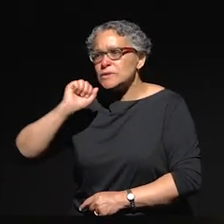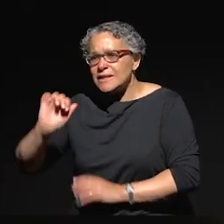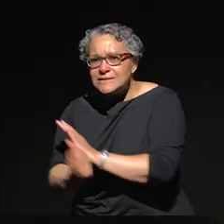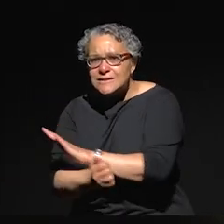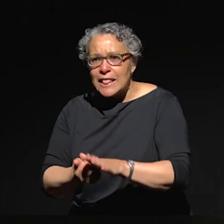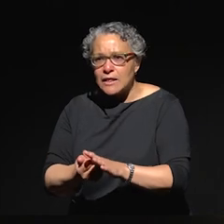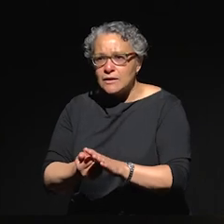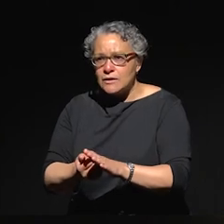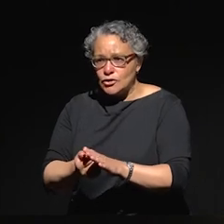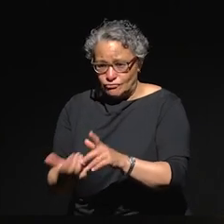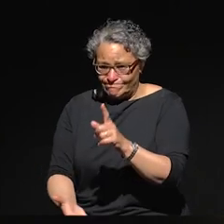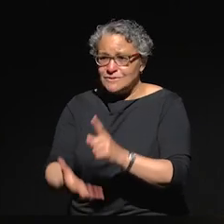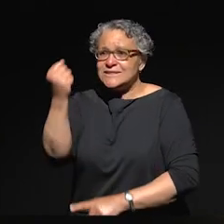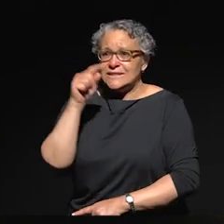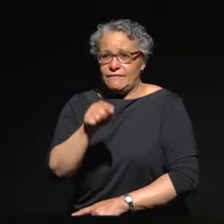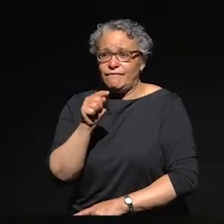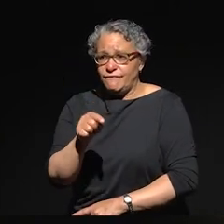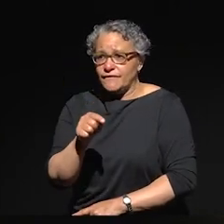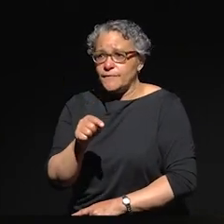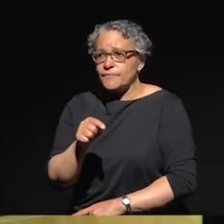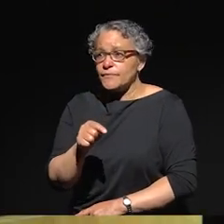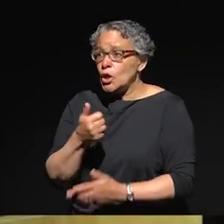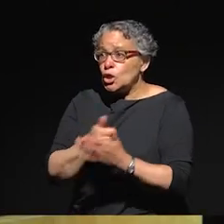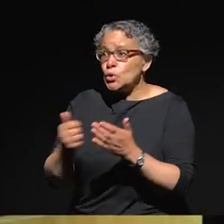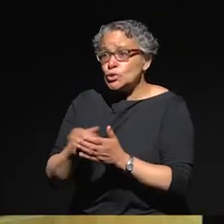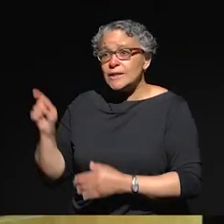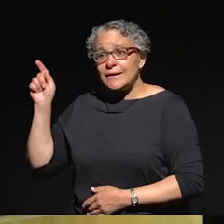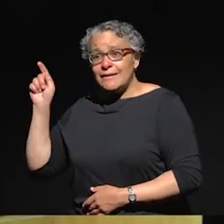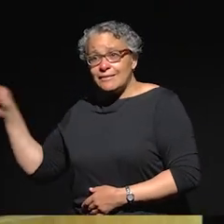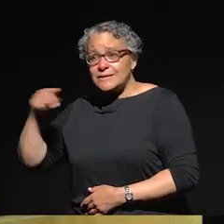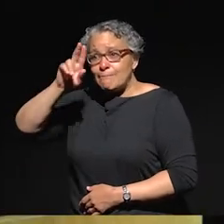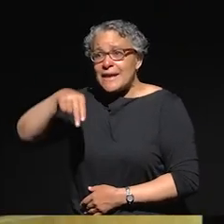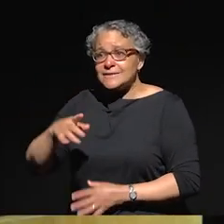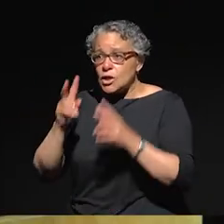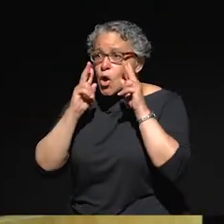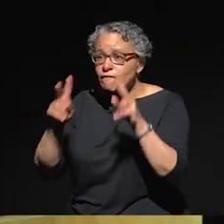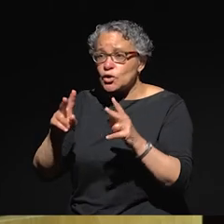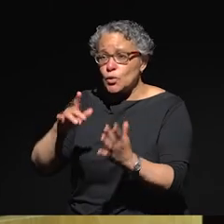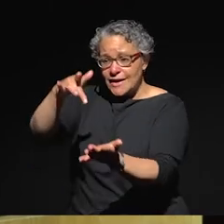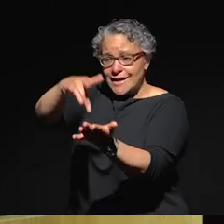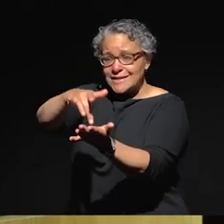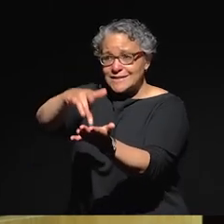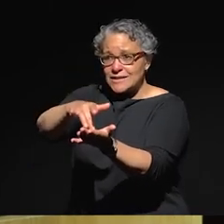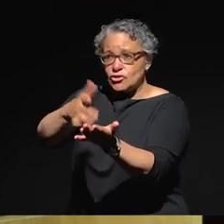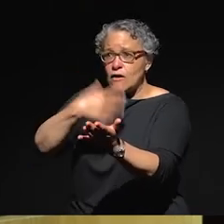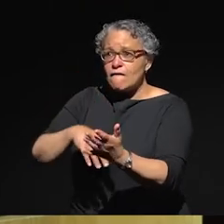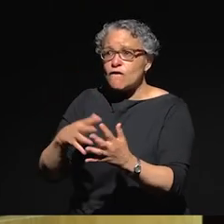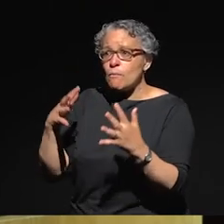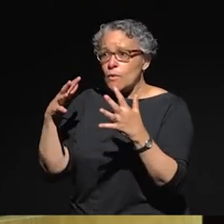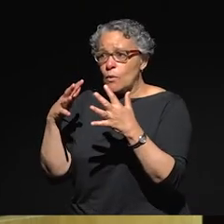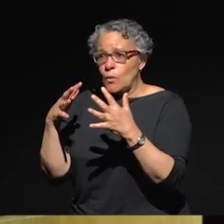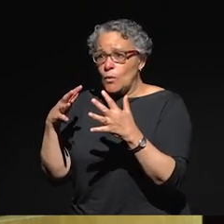happen. Usually we have this painting on view in the central axis of the gallery, so you can see it from all the way down from Whistle Jacket in the British